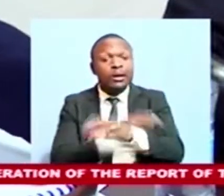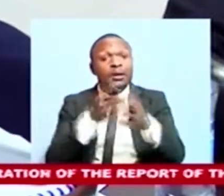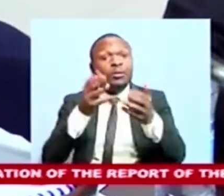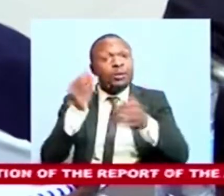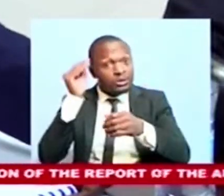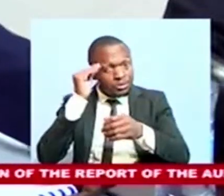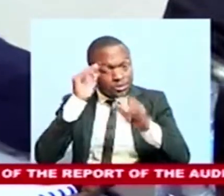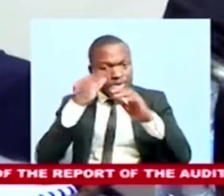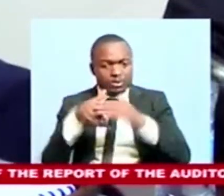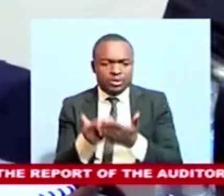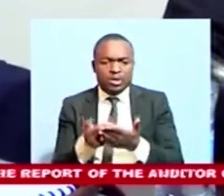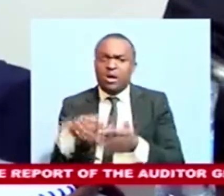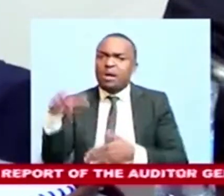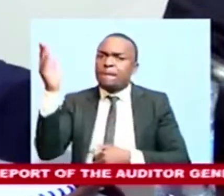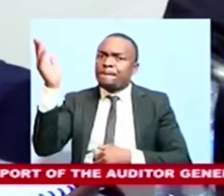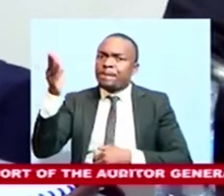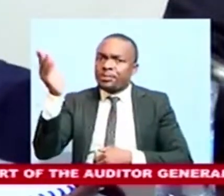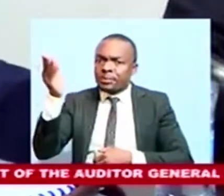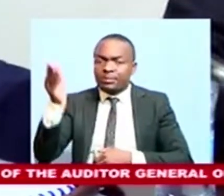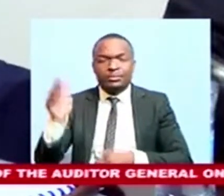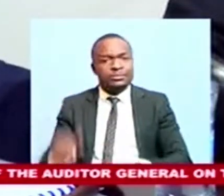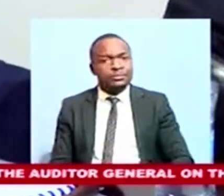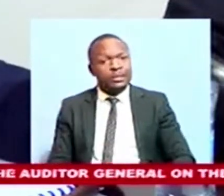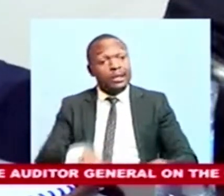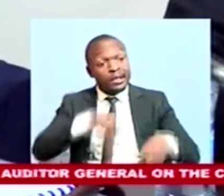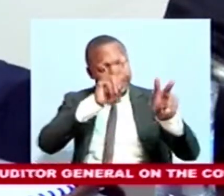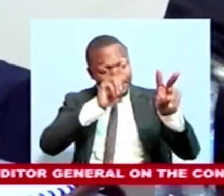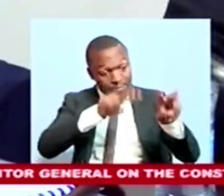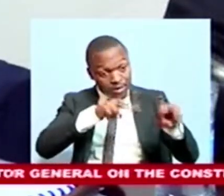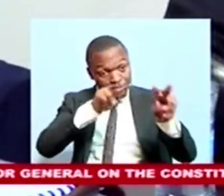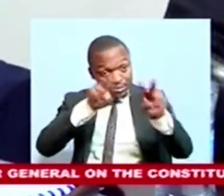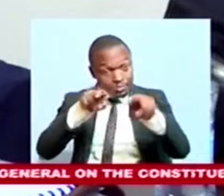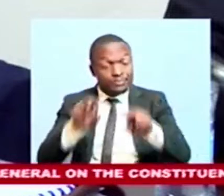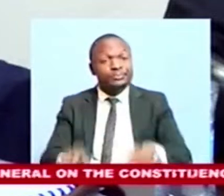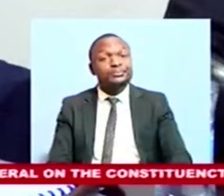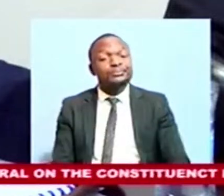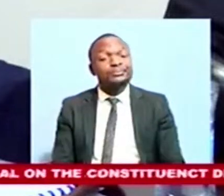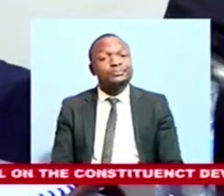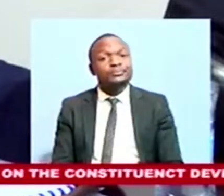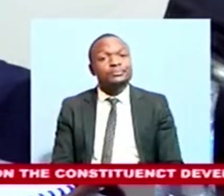how sensitization and monitoring